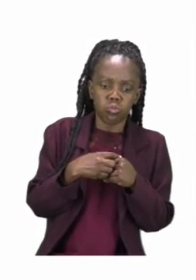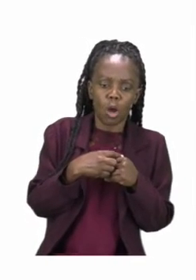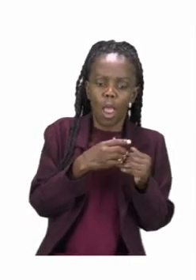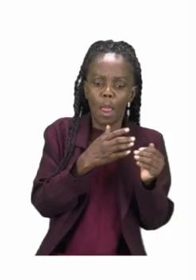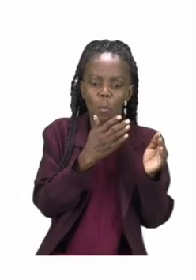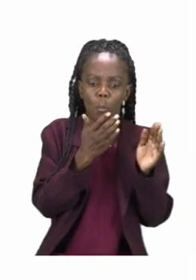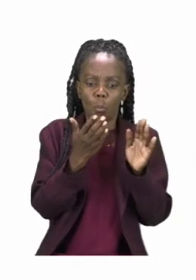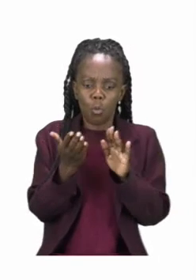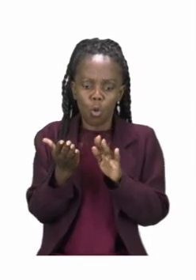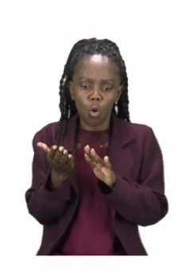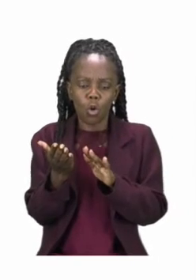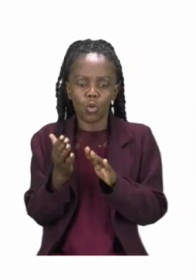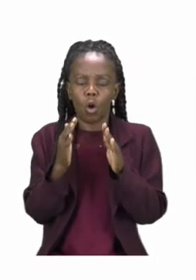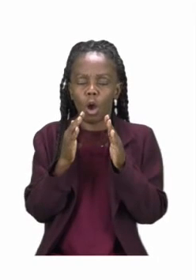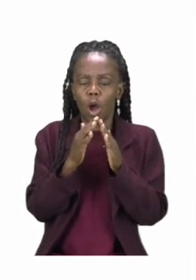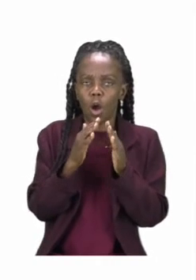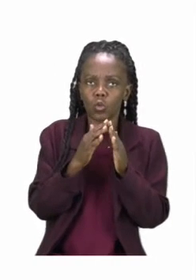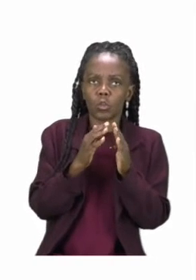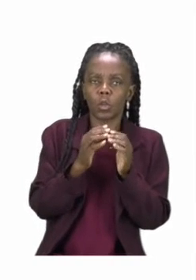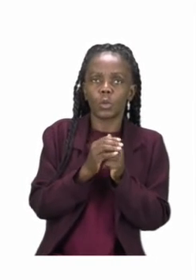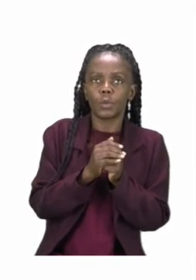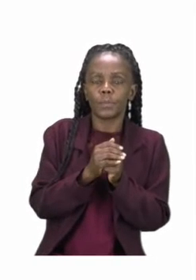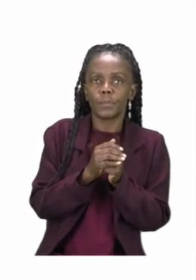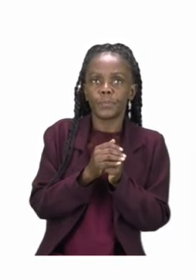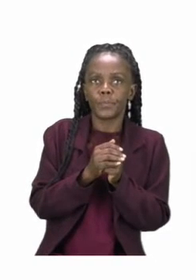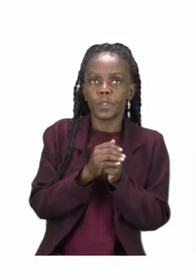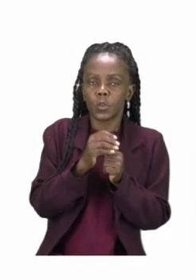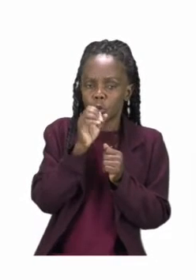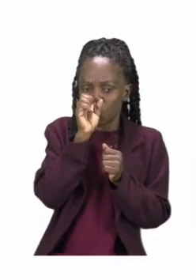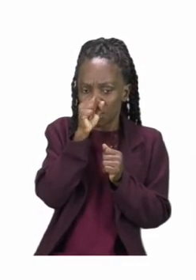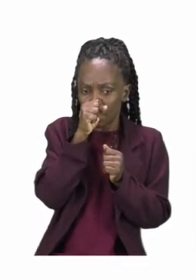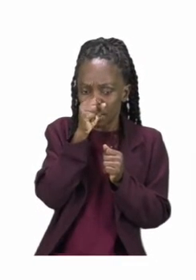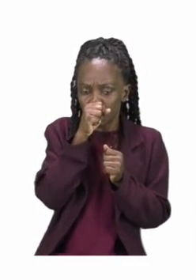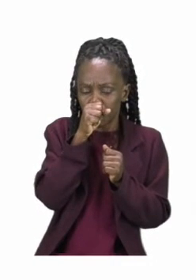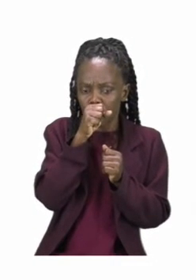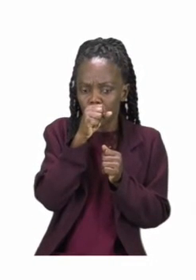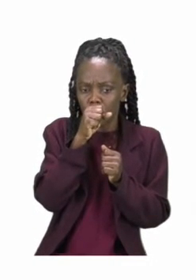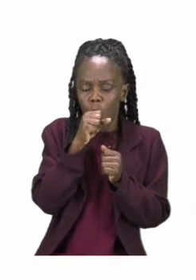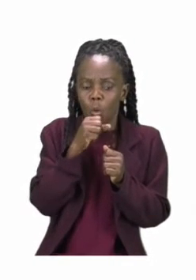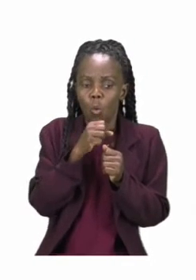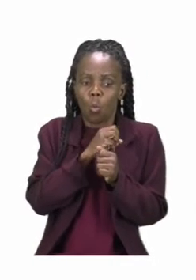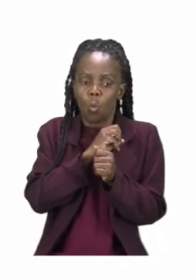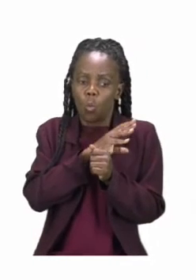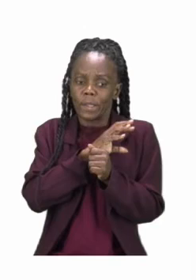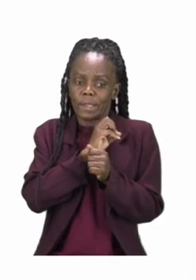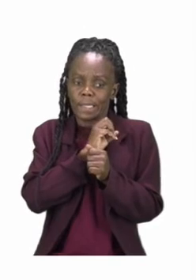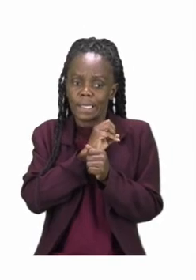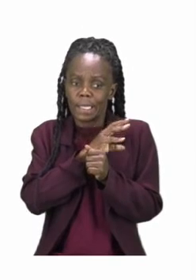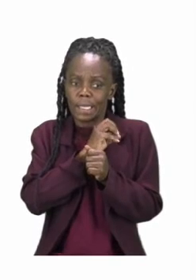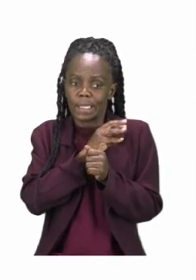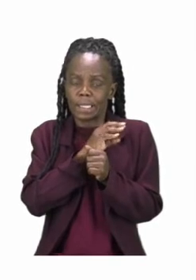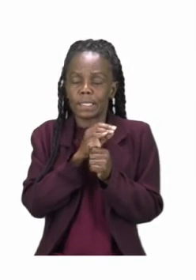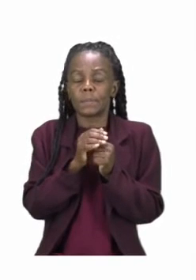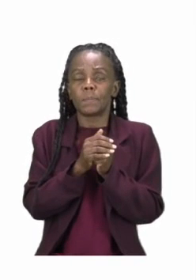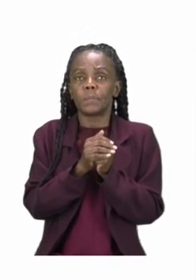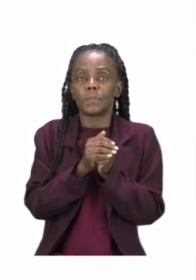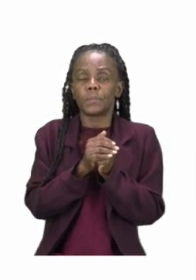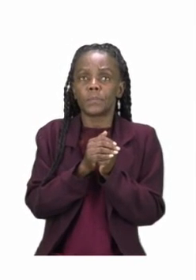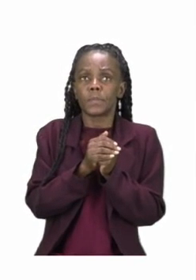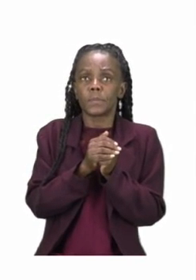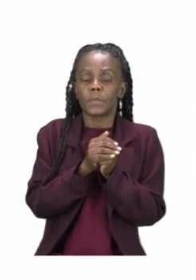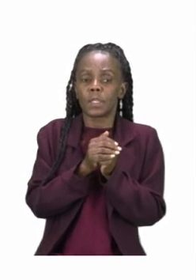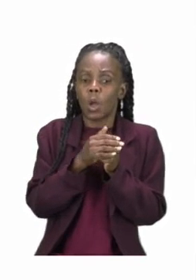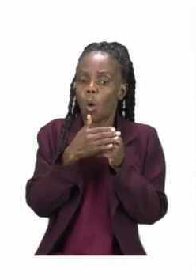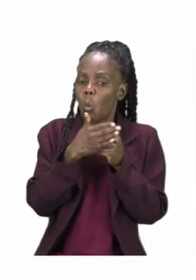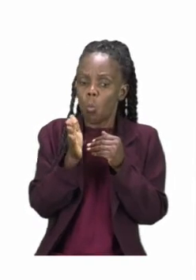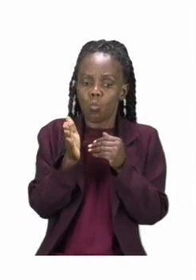The little pig was frightened, but he did not get out of his house. And he did not open the